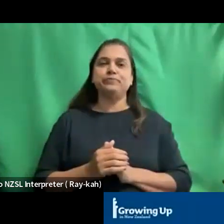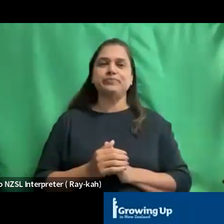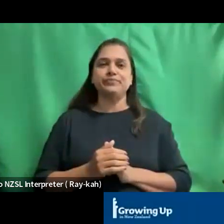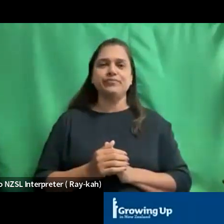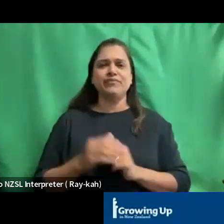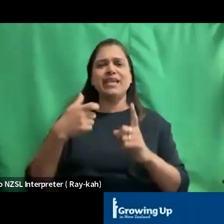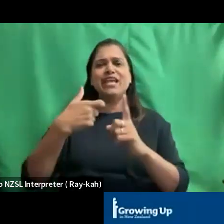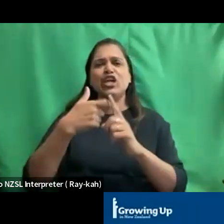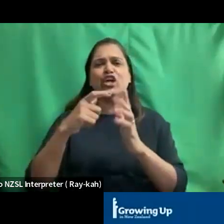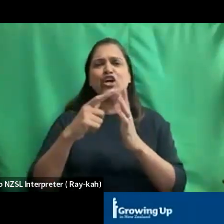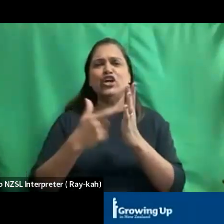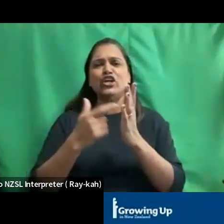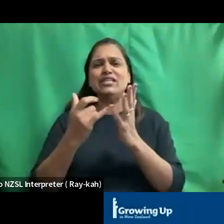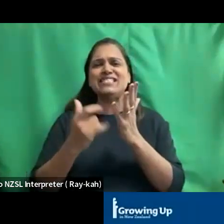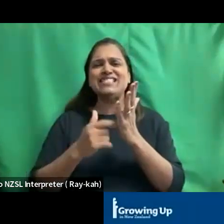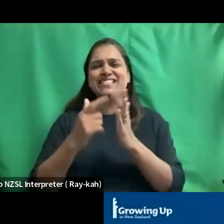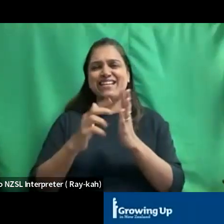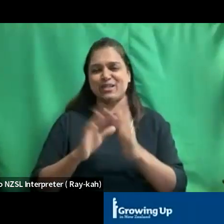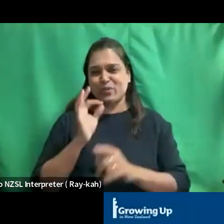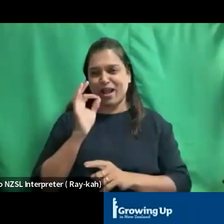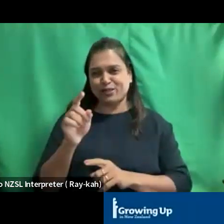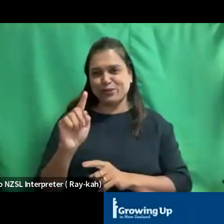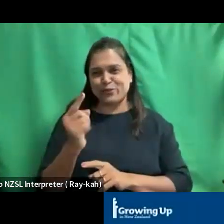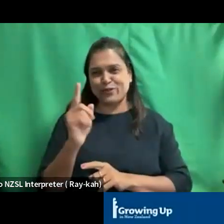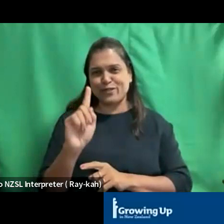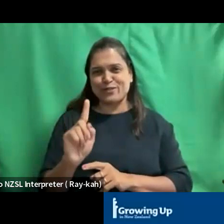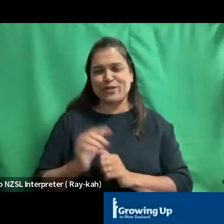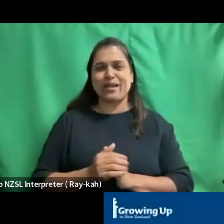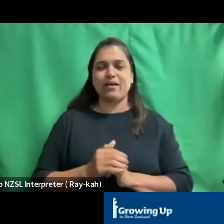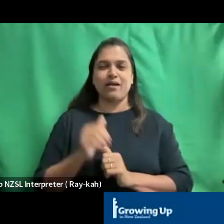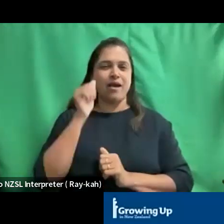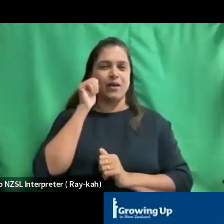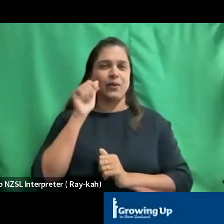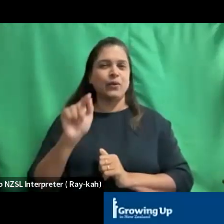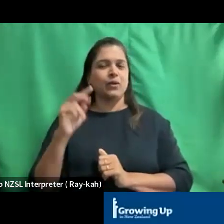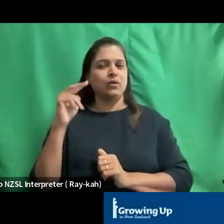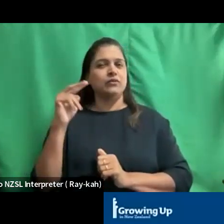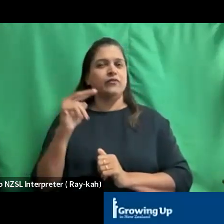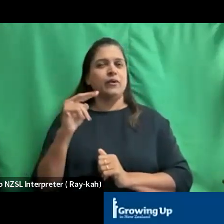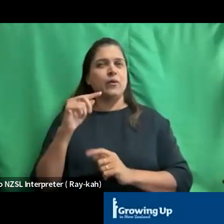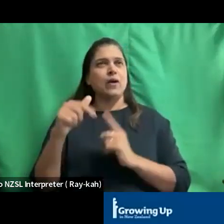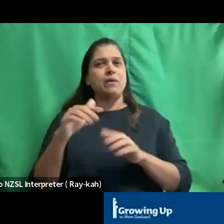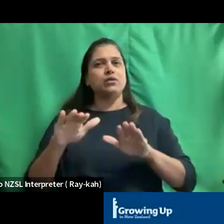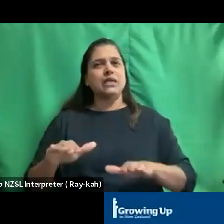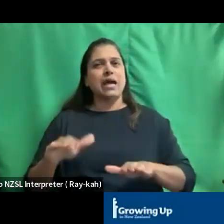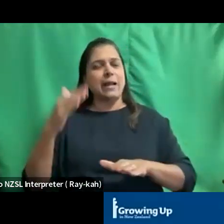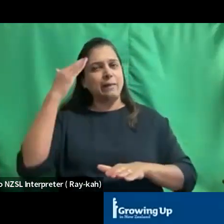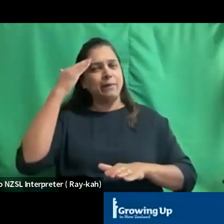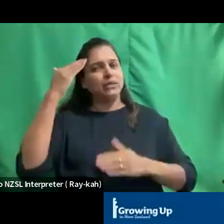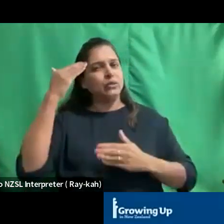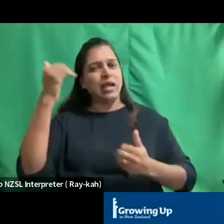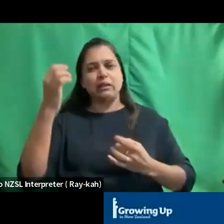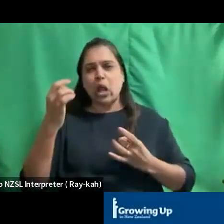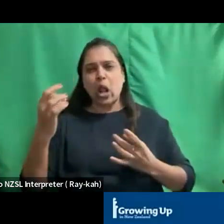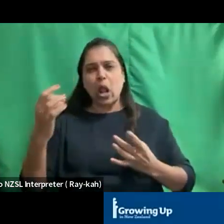Kirsten, I'm going to come to you first, please. I know you think about youth and child mental health a lot, and I